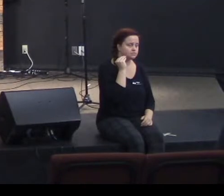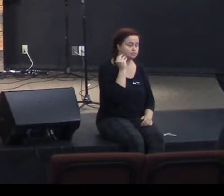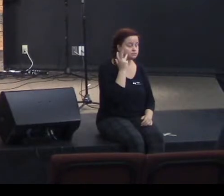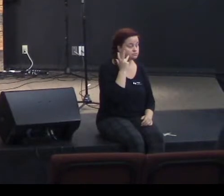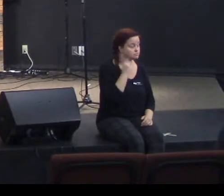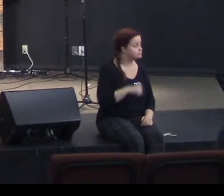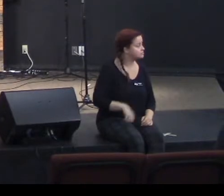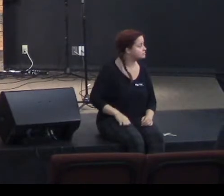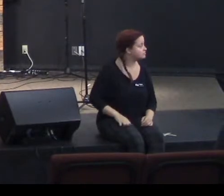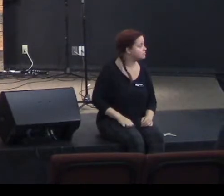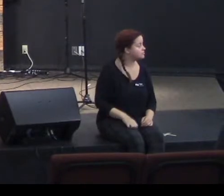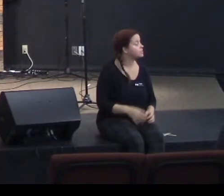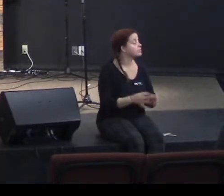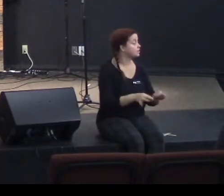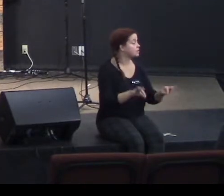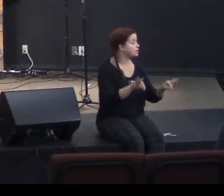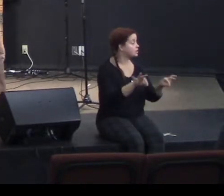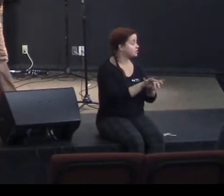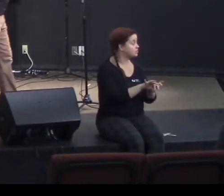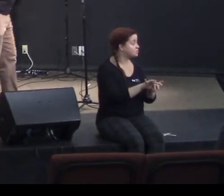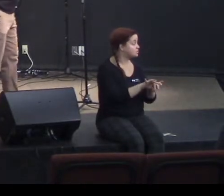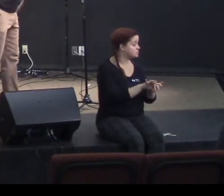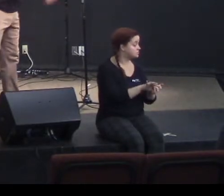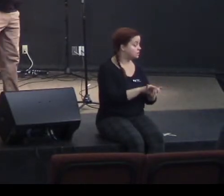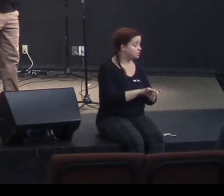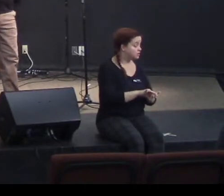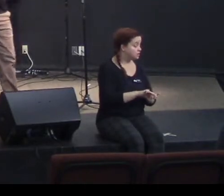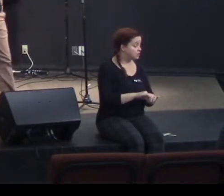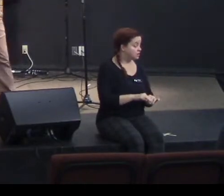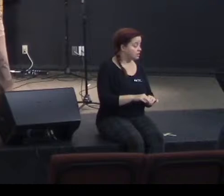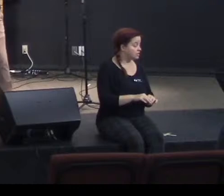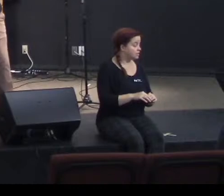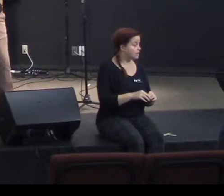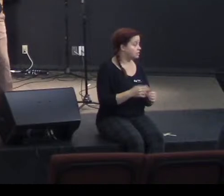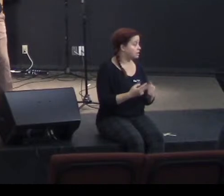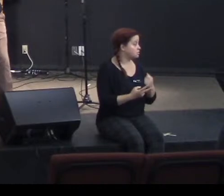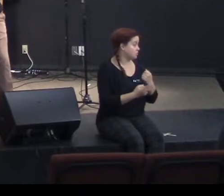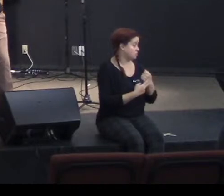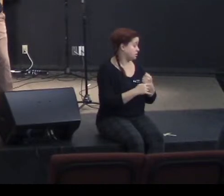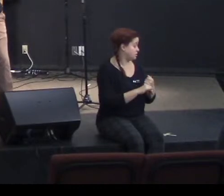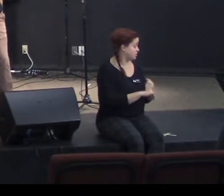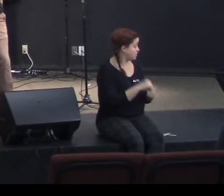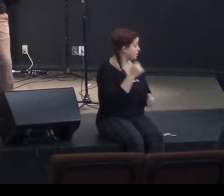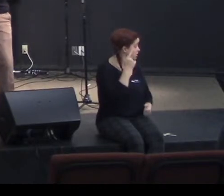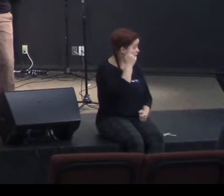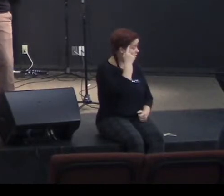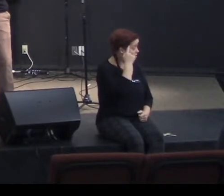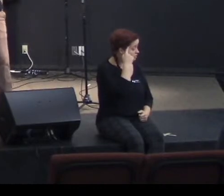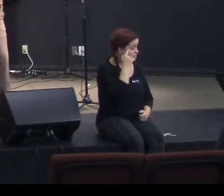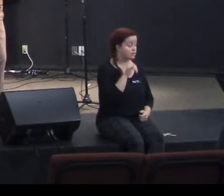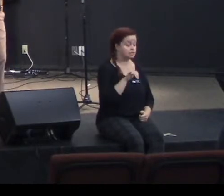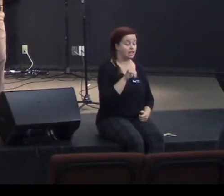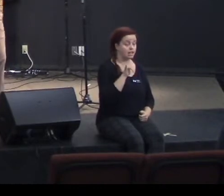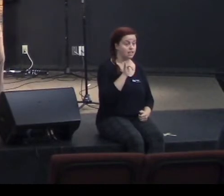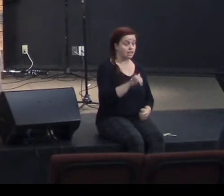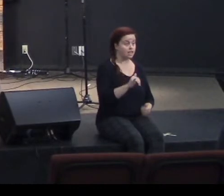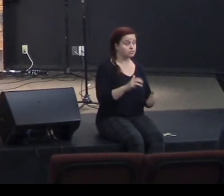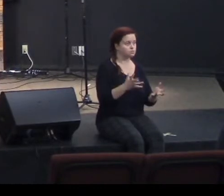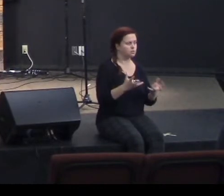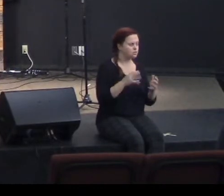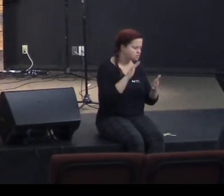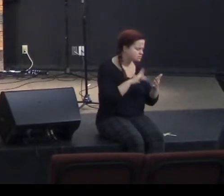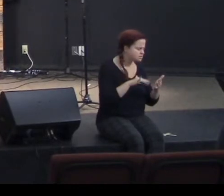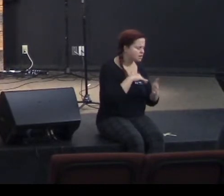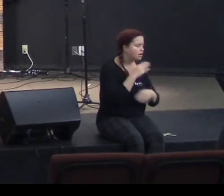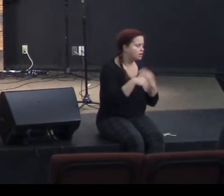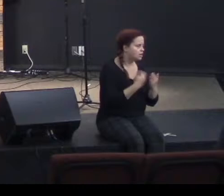And it's important that we keep this illustration in mind, because this is what we're going to be striving for all month. This is a part of rebuilding